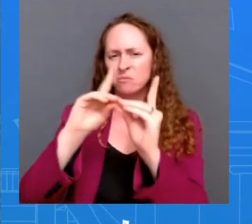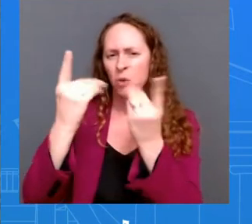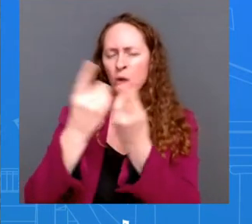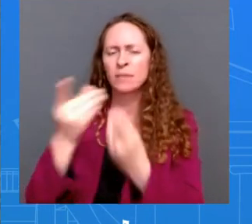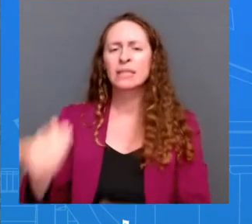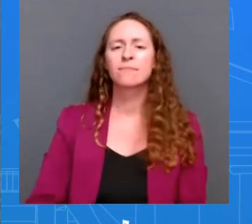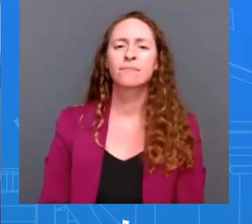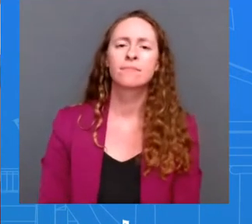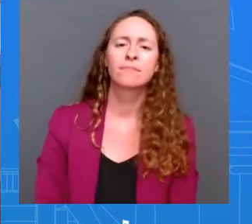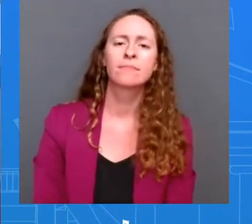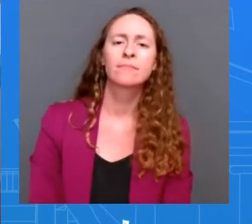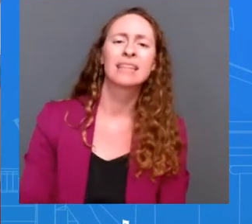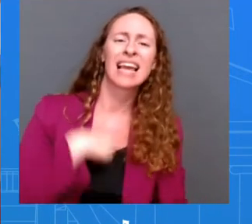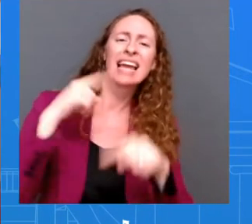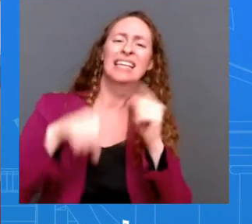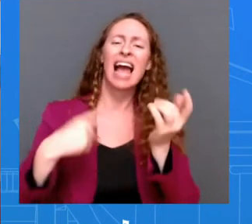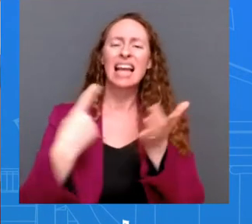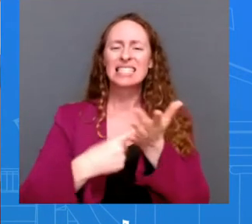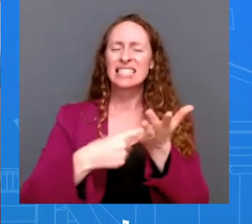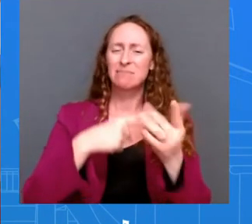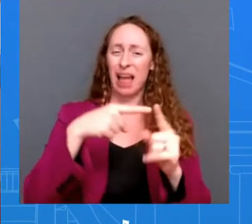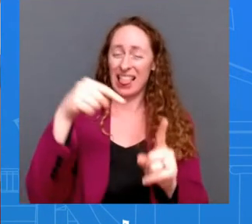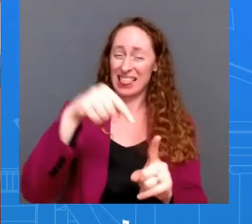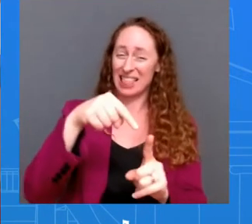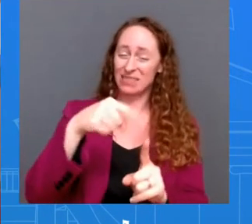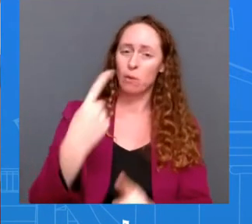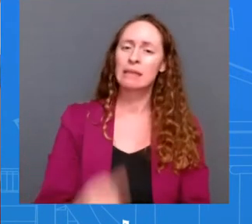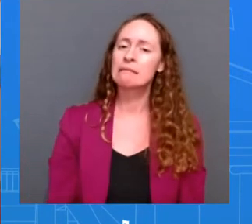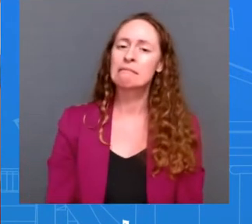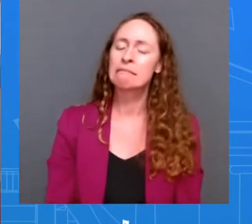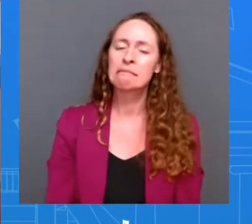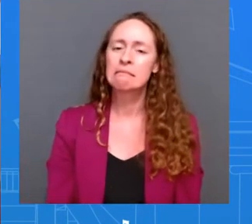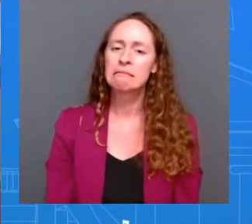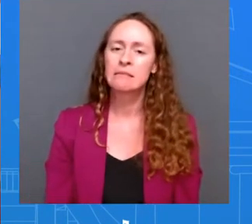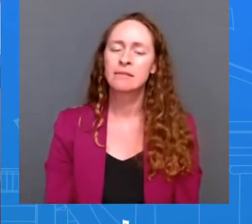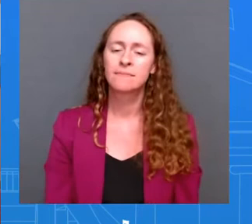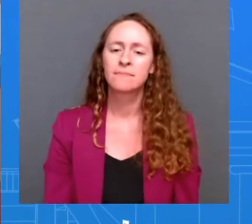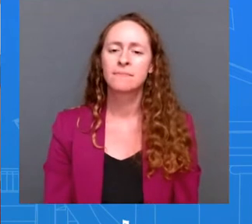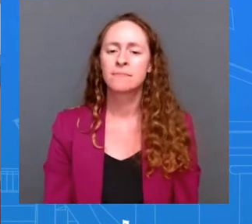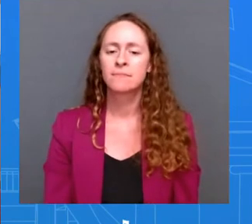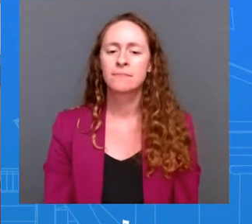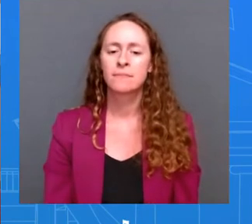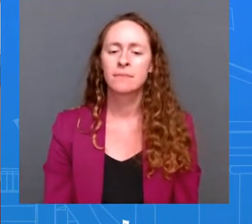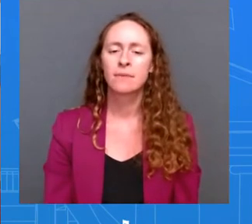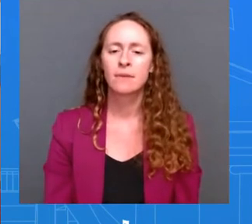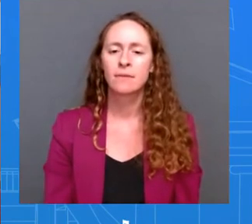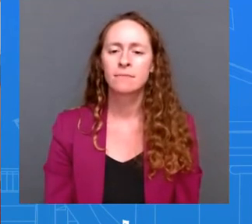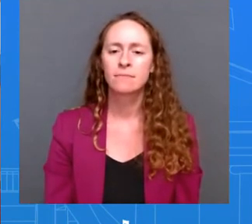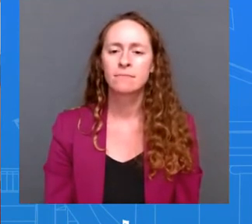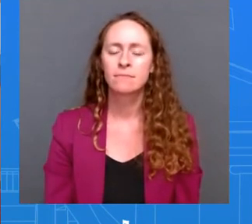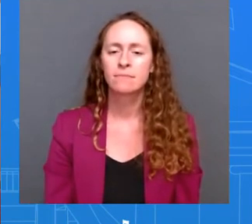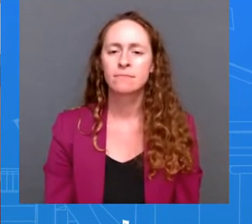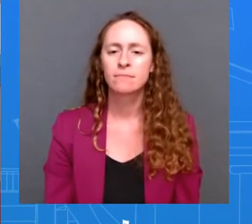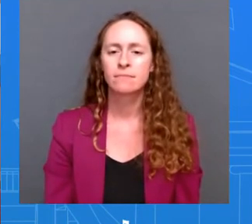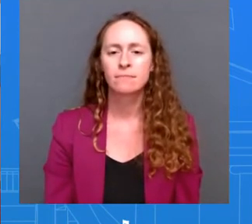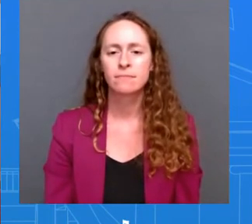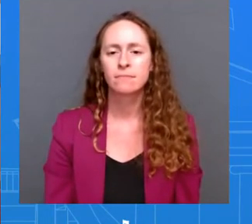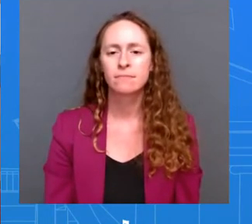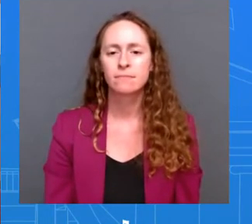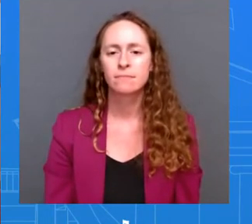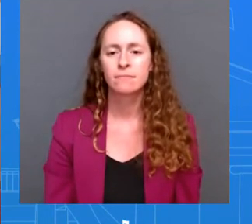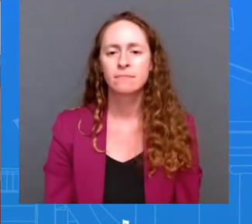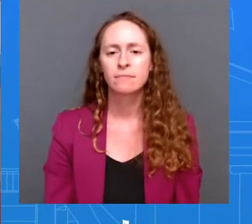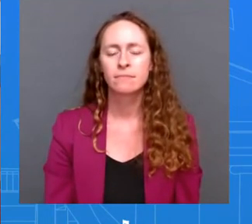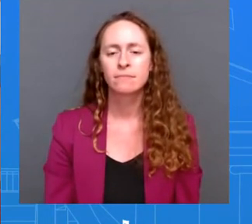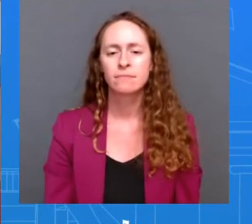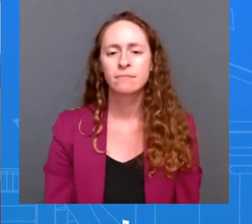particular case. Head of State Viktor Orban is coming to the United States. He's going to speak at a conservative political conference in Dallas. Has the administration